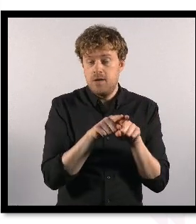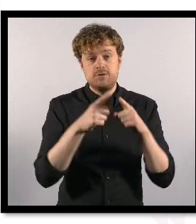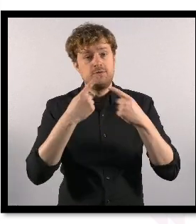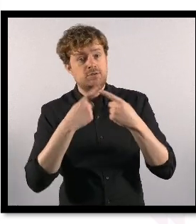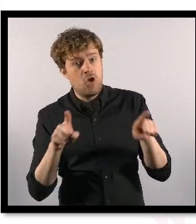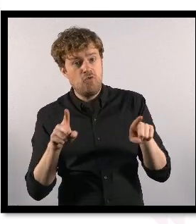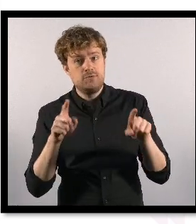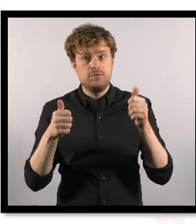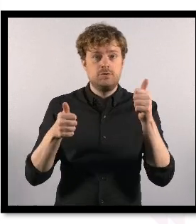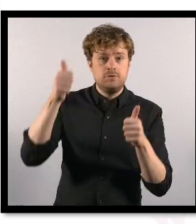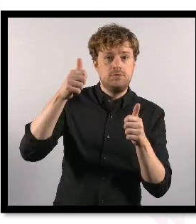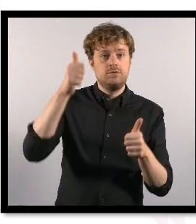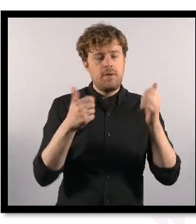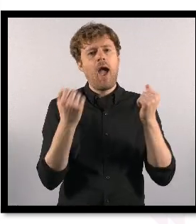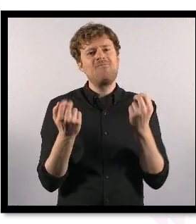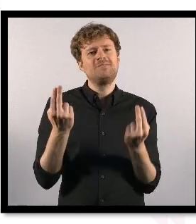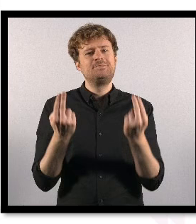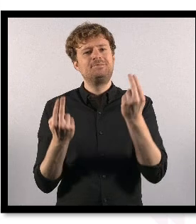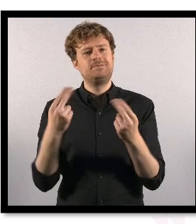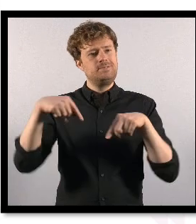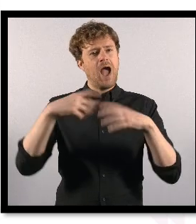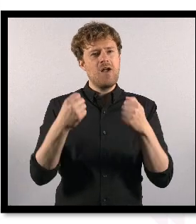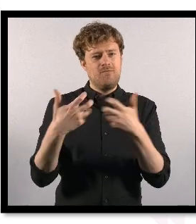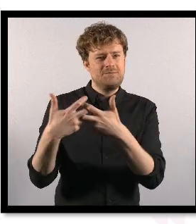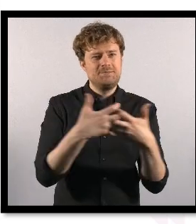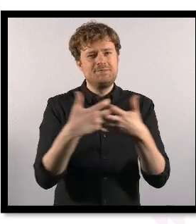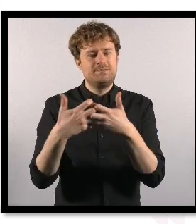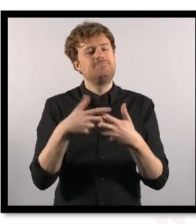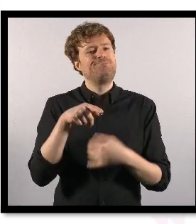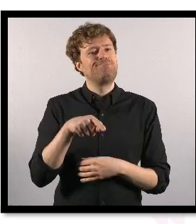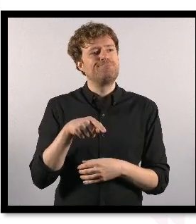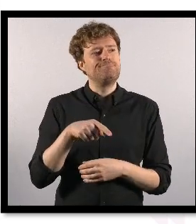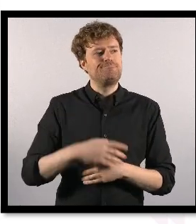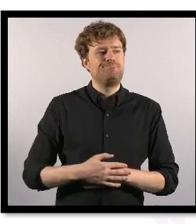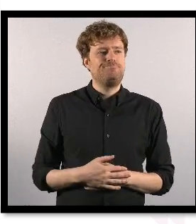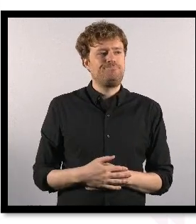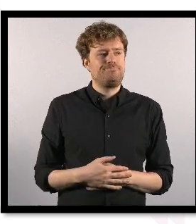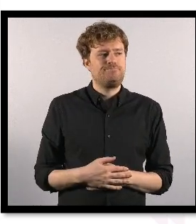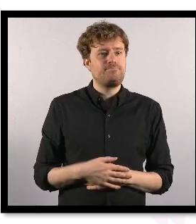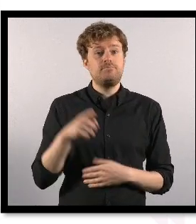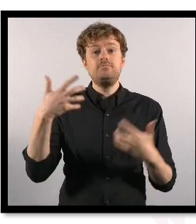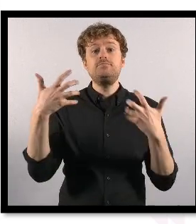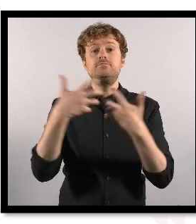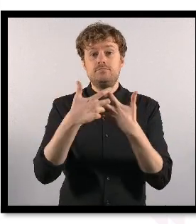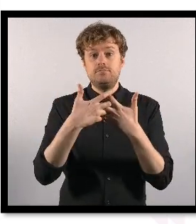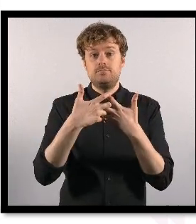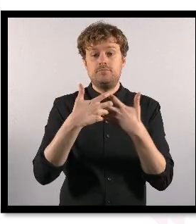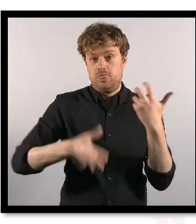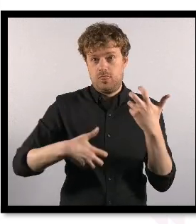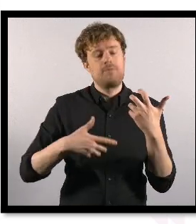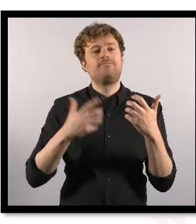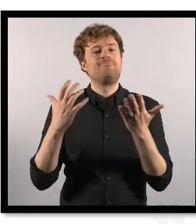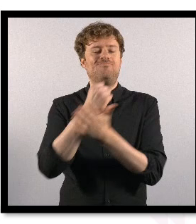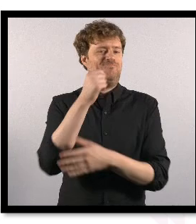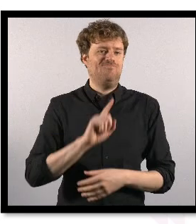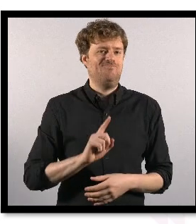community around that project, and how that's going to hopefully positively impact your business. But don't just expect that